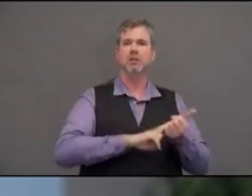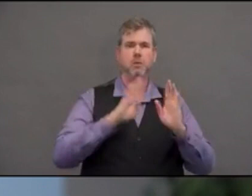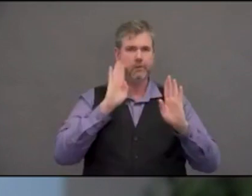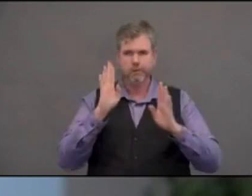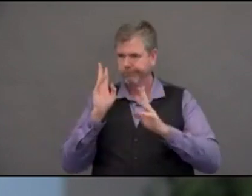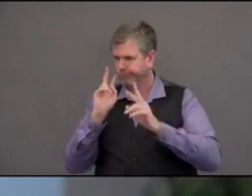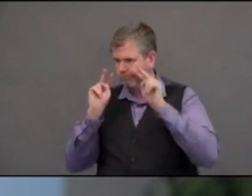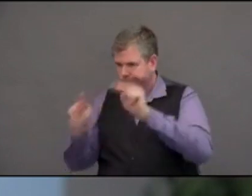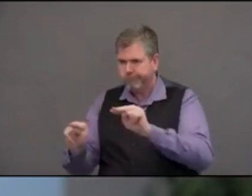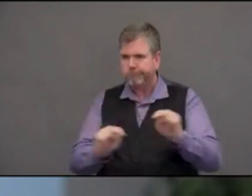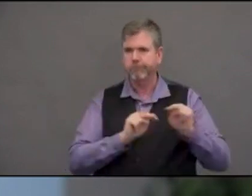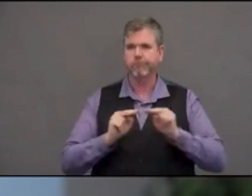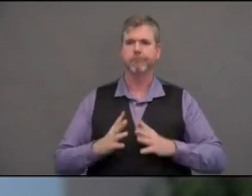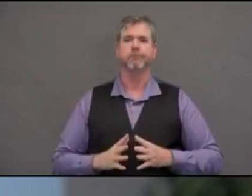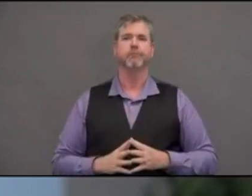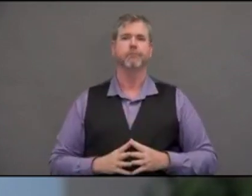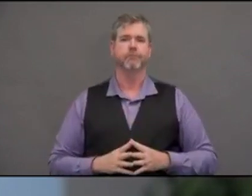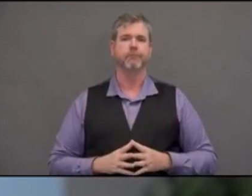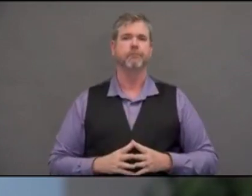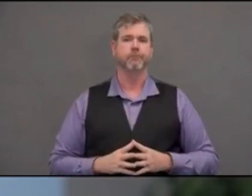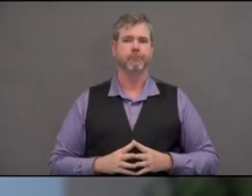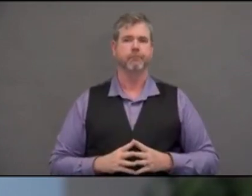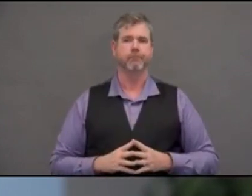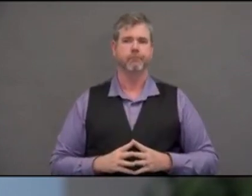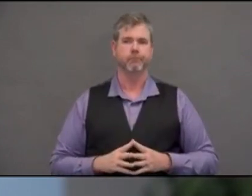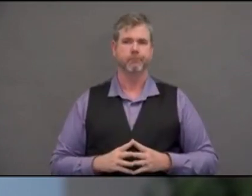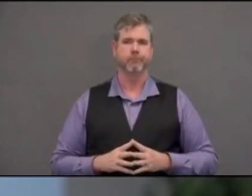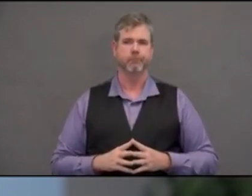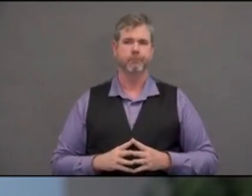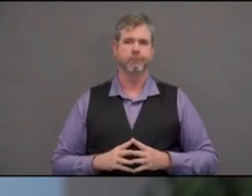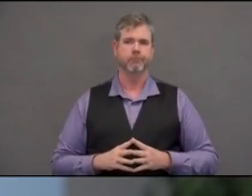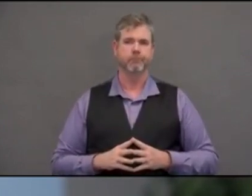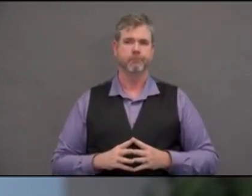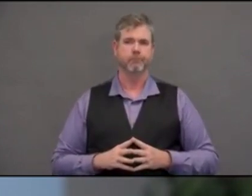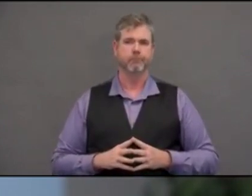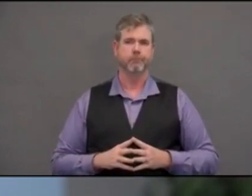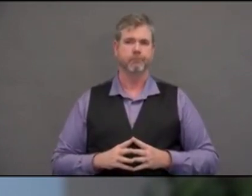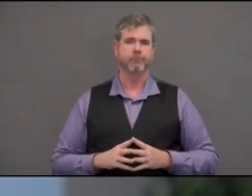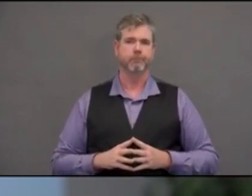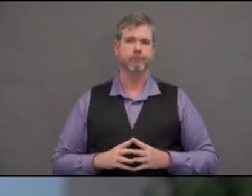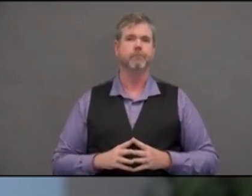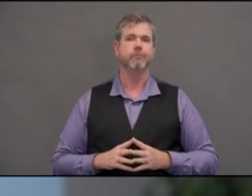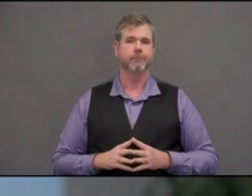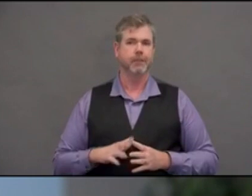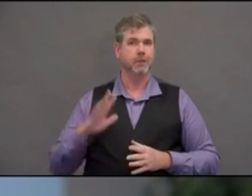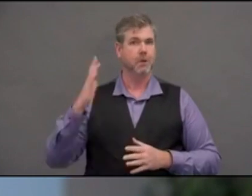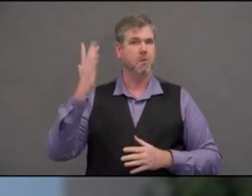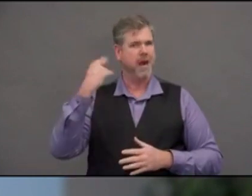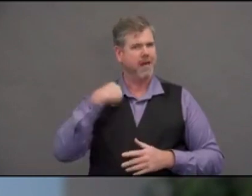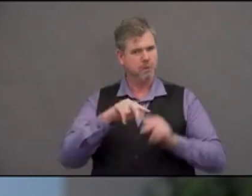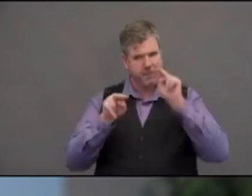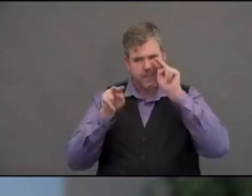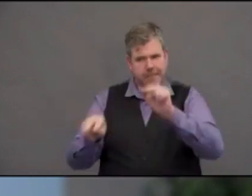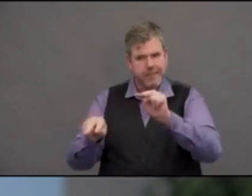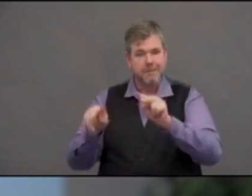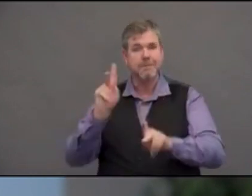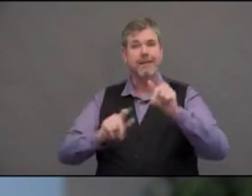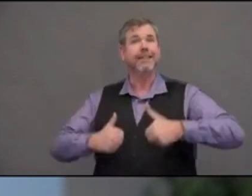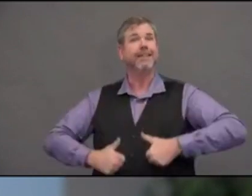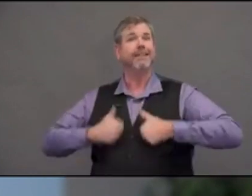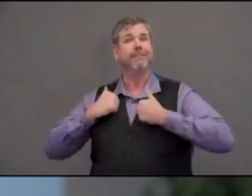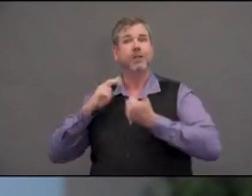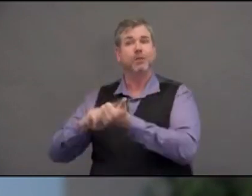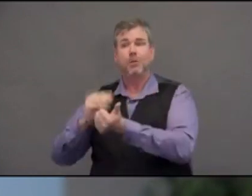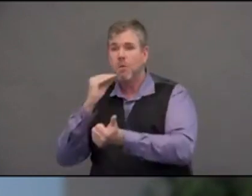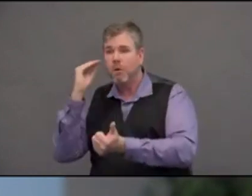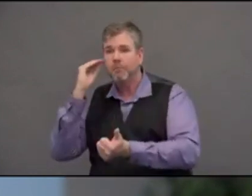facility, because we know that this is a highly vulnerable population. What that means, being very vulnerable, it means that if